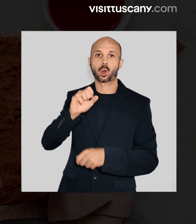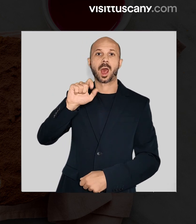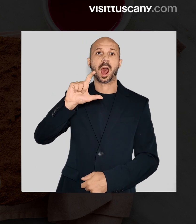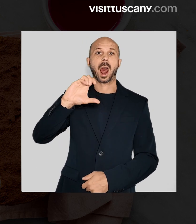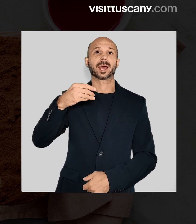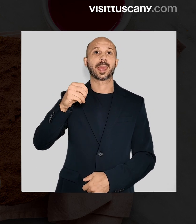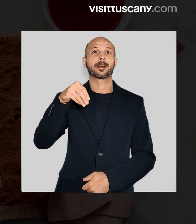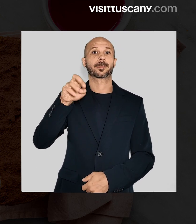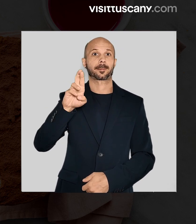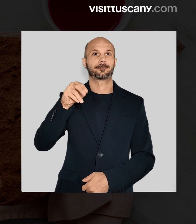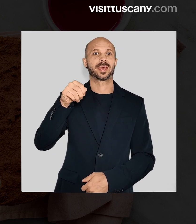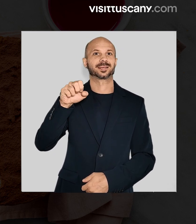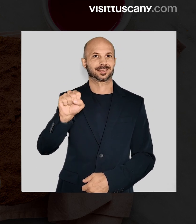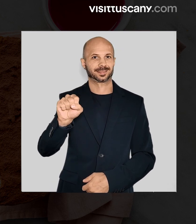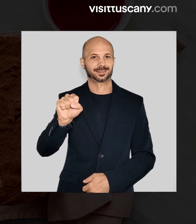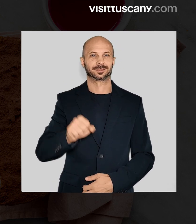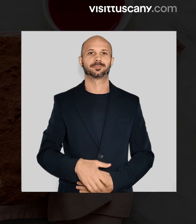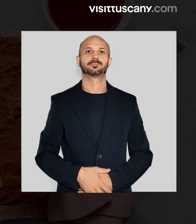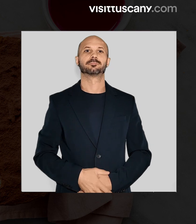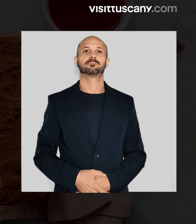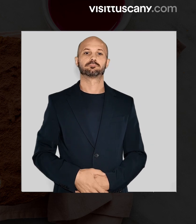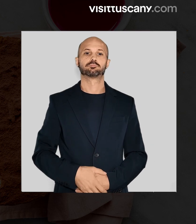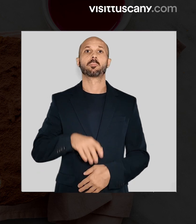200 milliliters of alkermes,